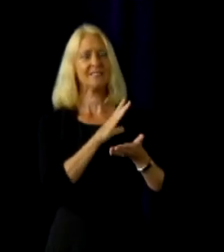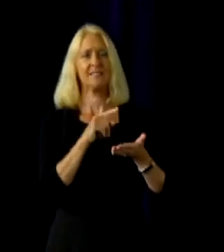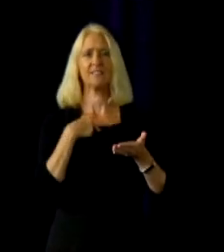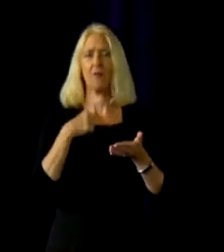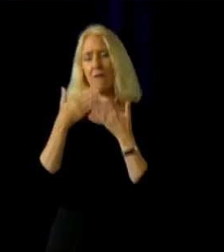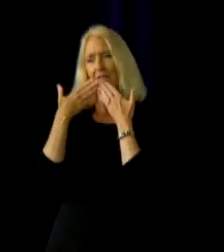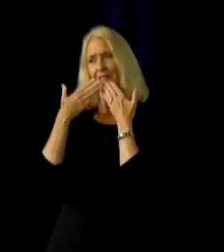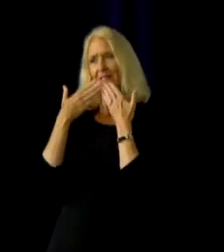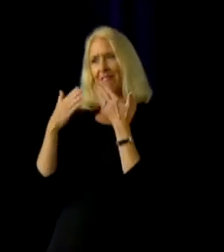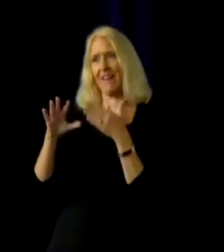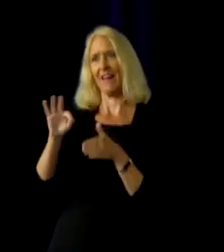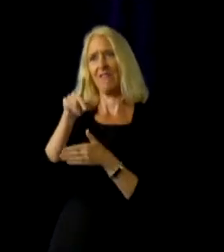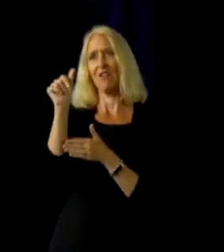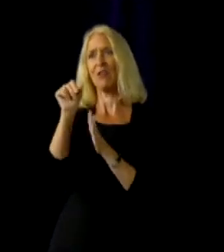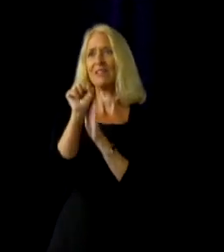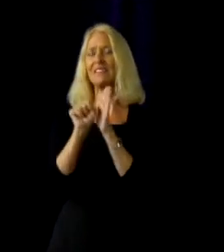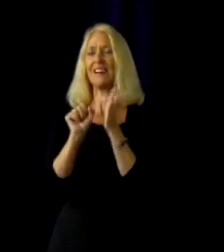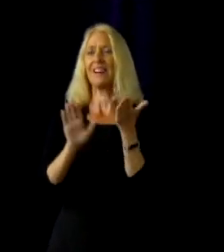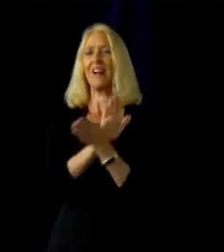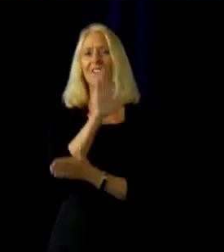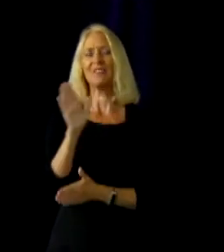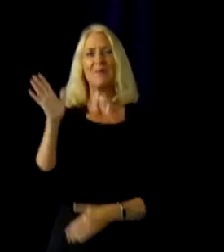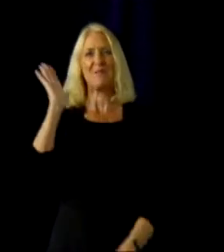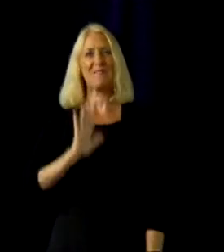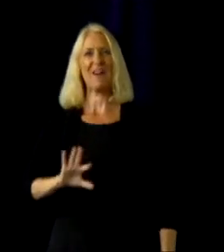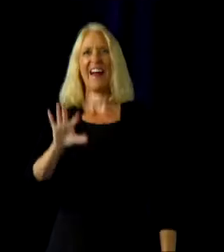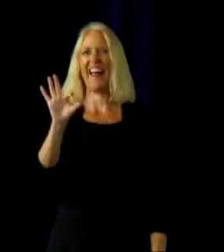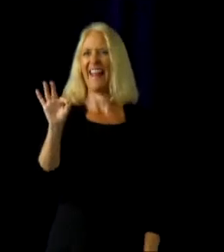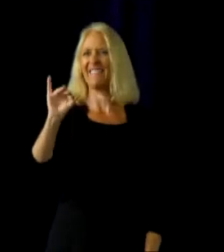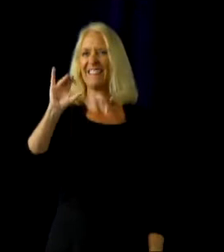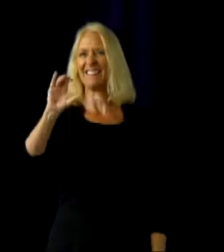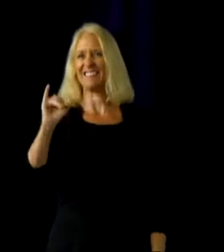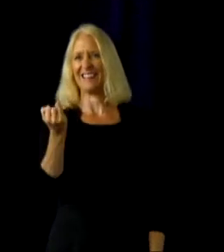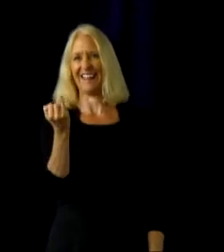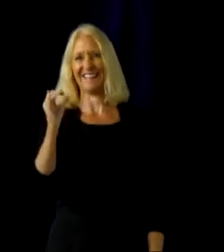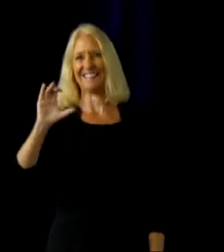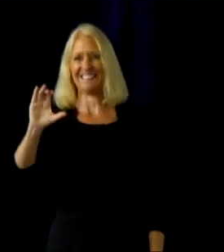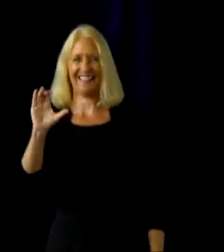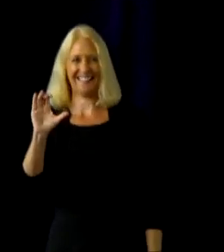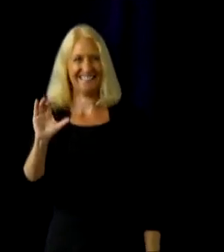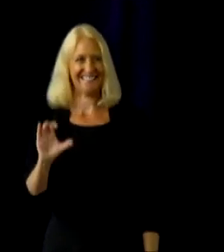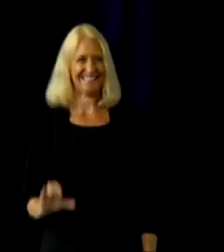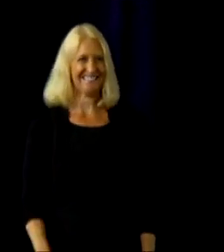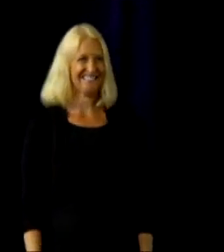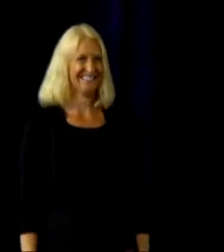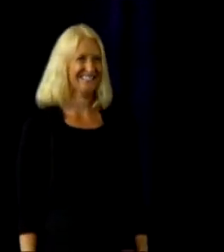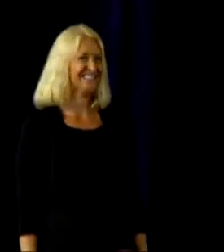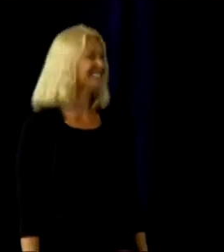Jacksonville, also known as FJC.